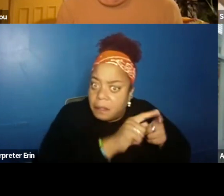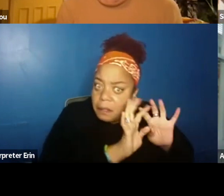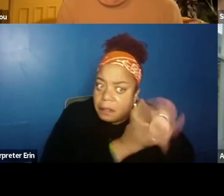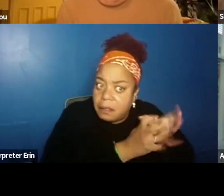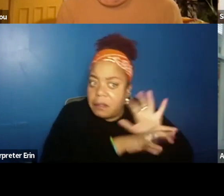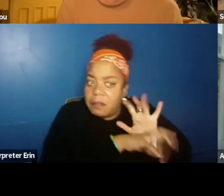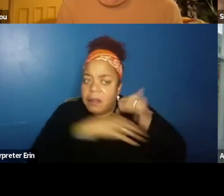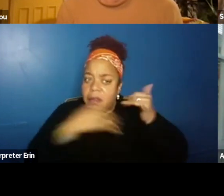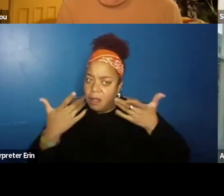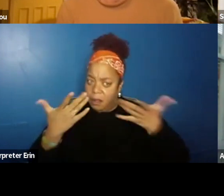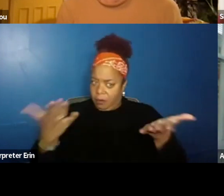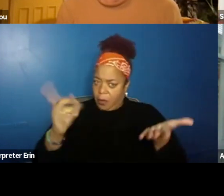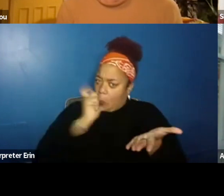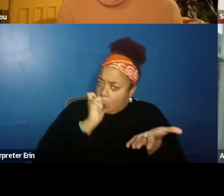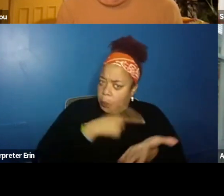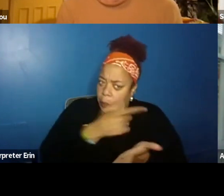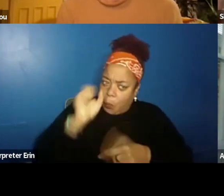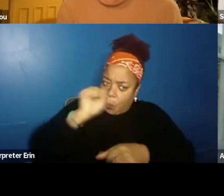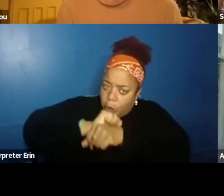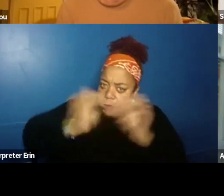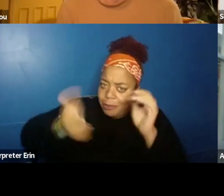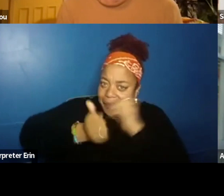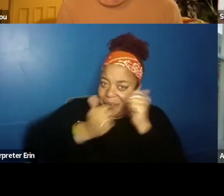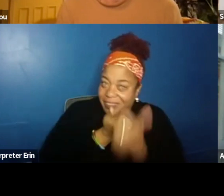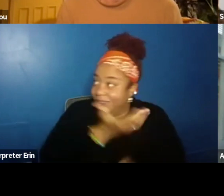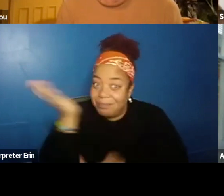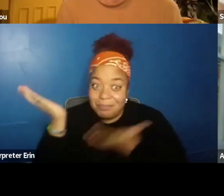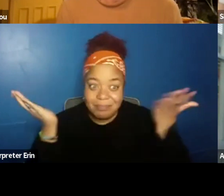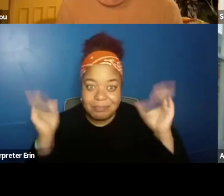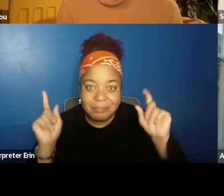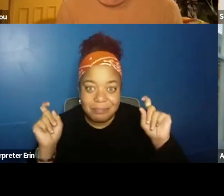working collectively and collaboratively with if you don't know your